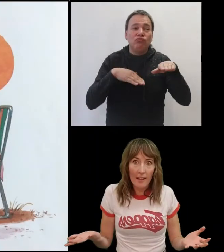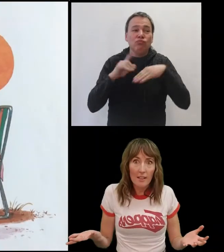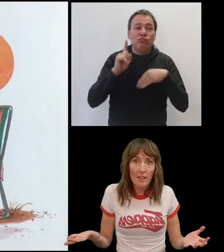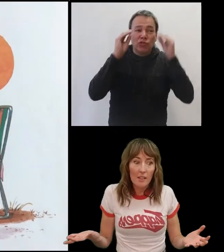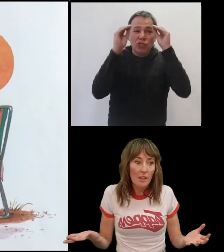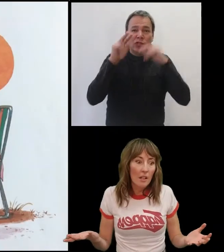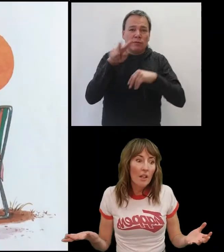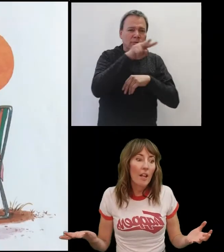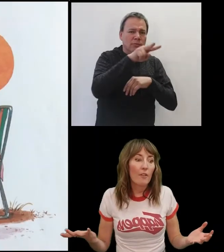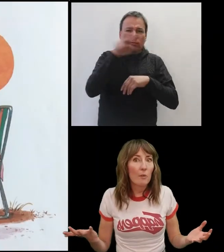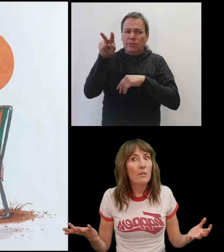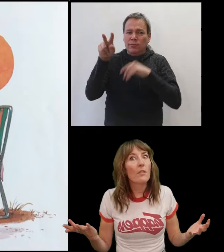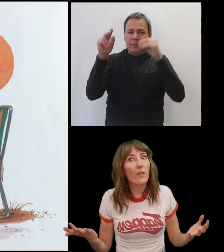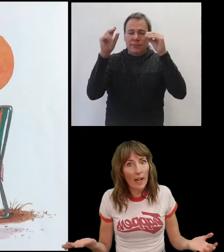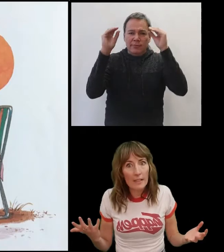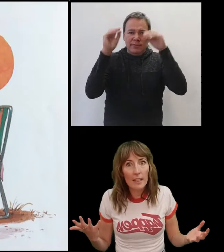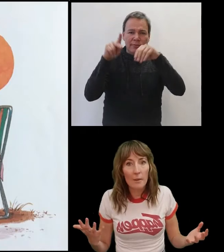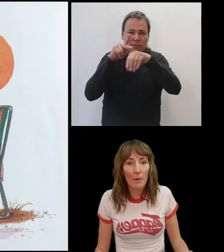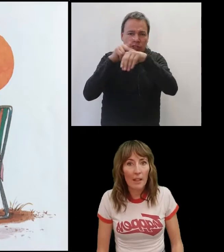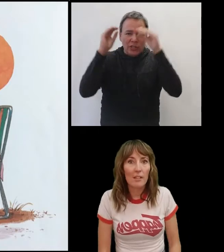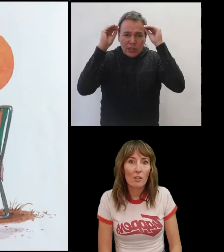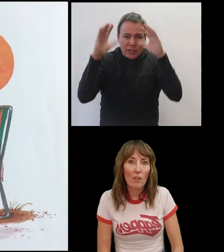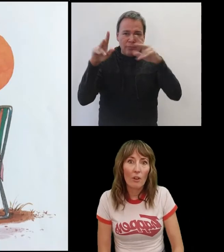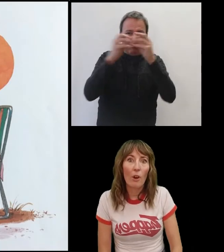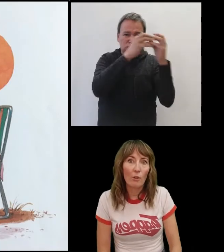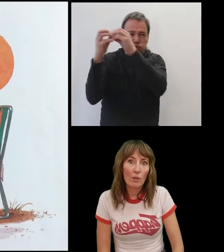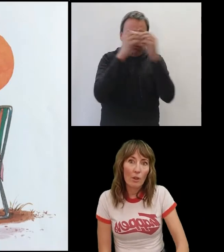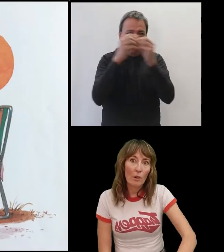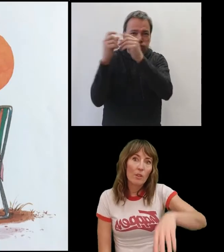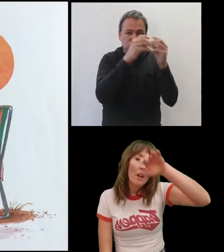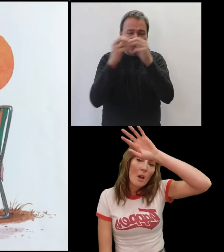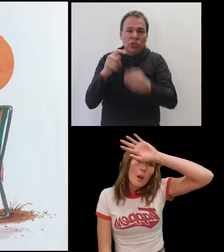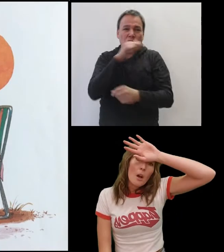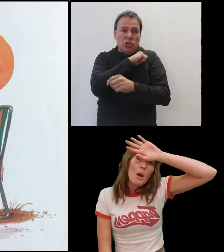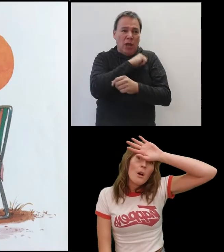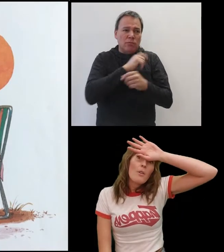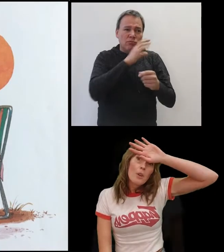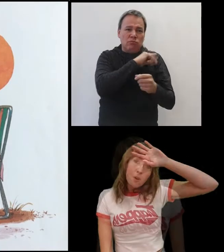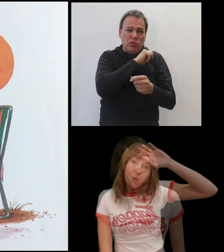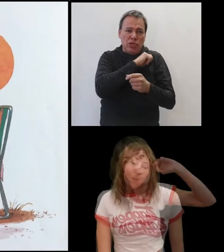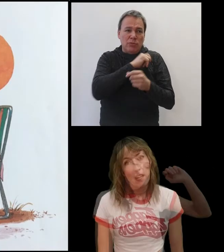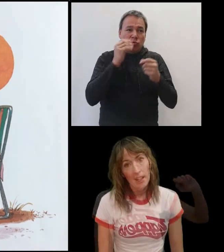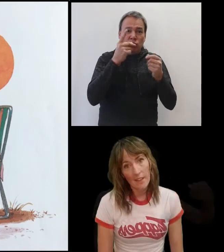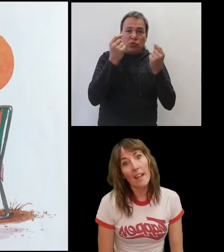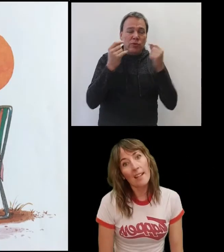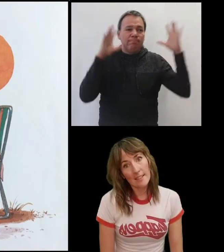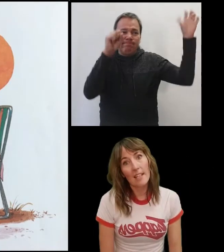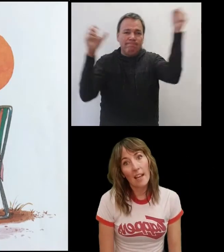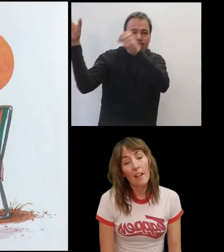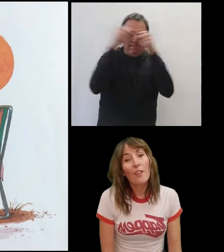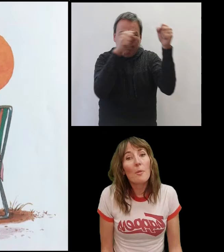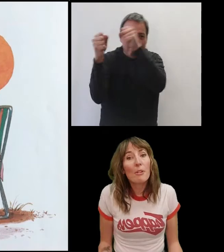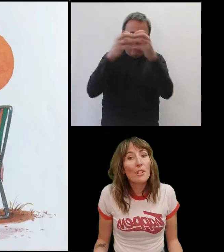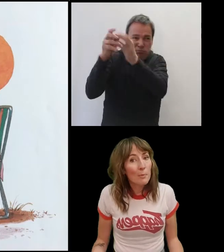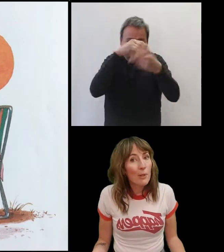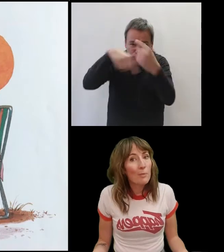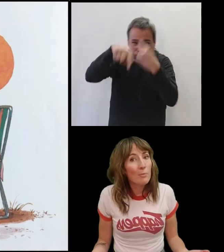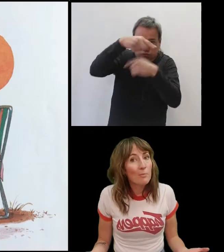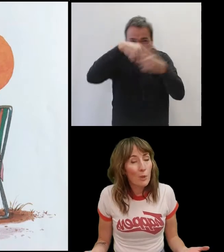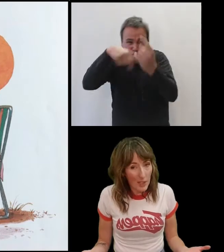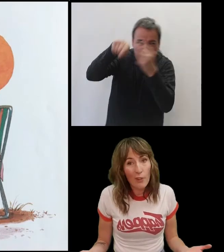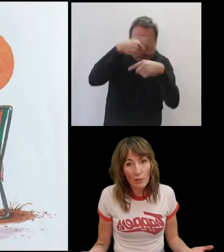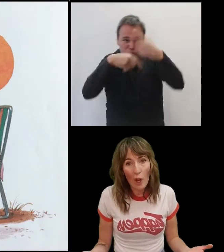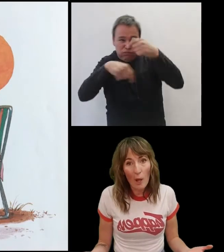And in the end, everyone was finally back into their own clothes. Phew! And the next day, the